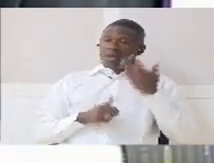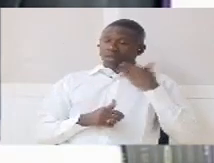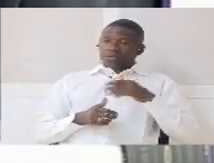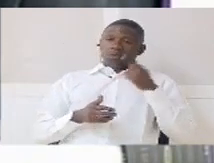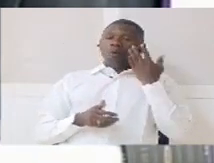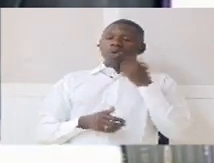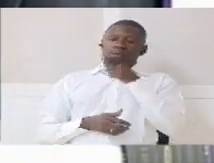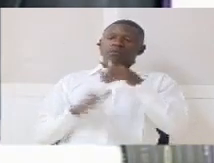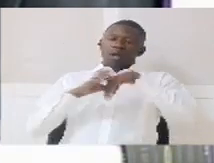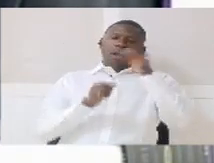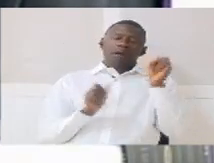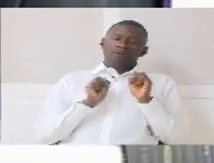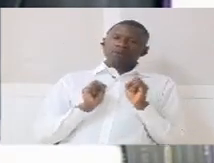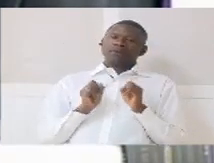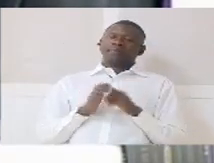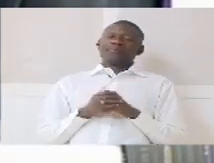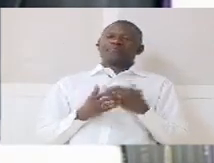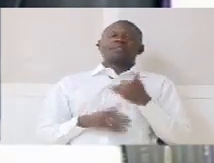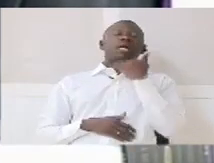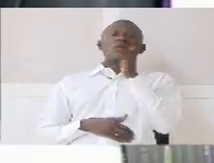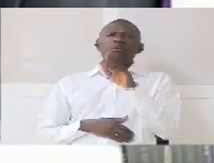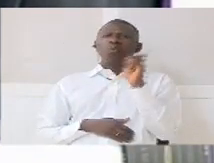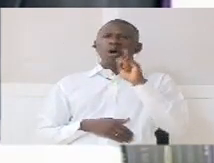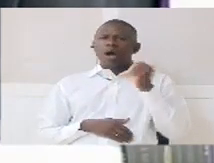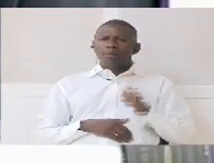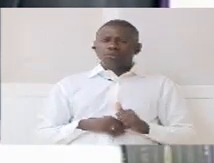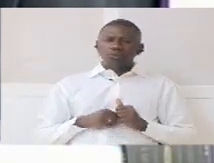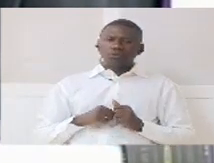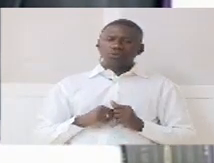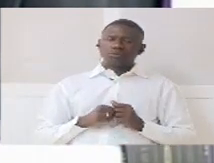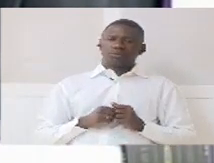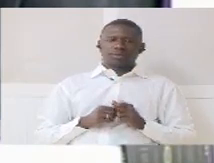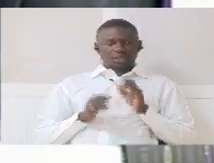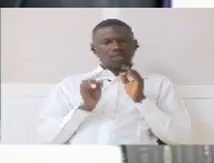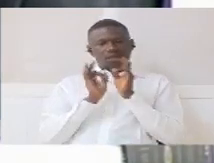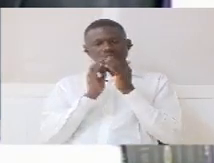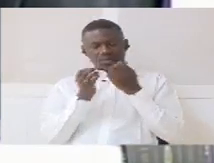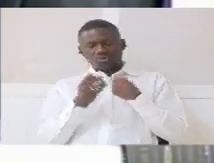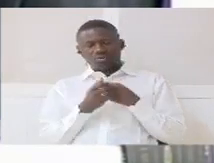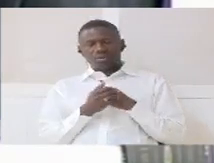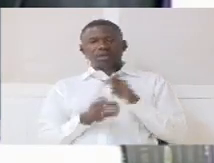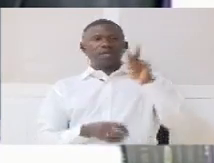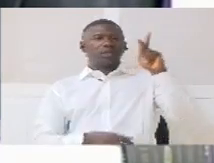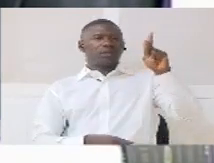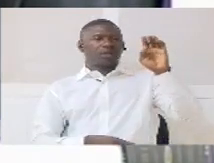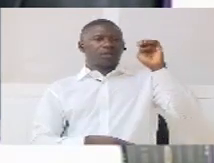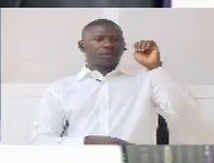in your absence over the weekend, and I asked them what happened. They said to me, Keba Sanyang